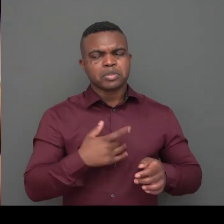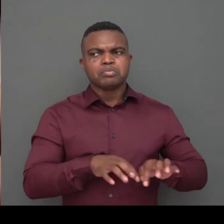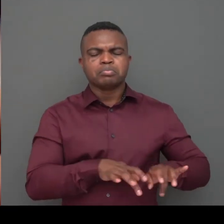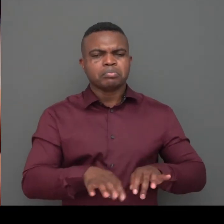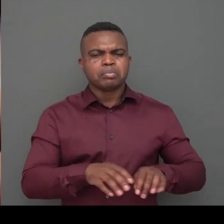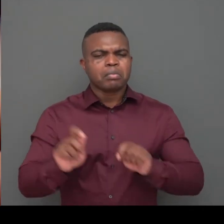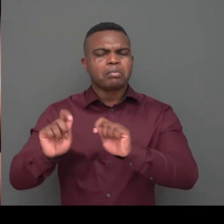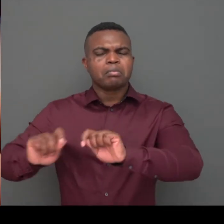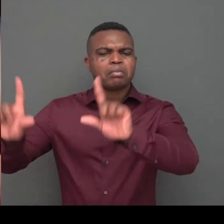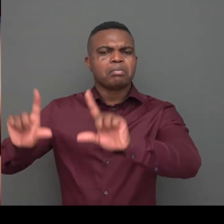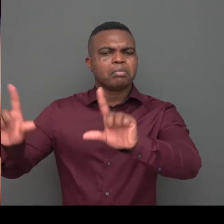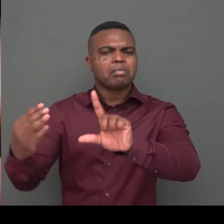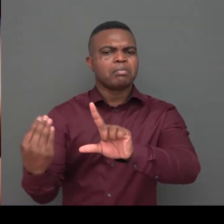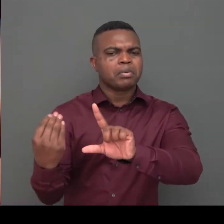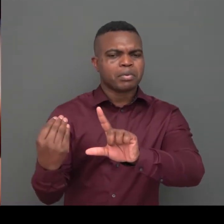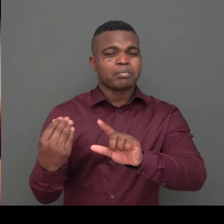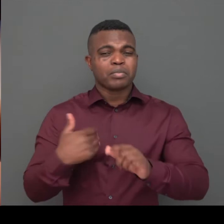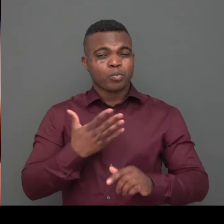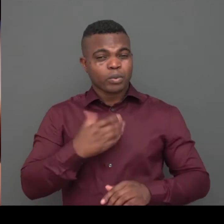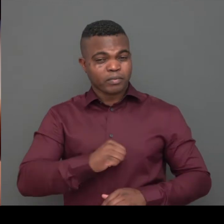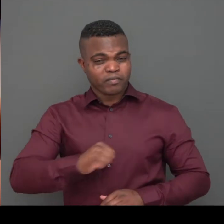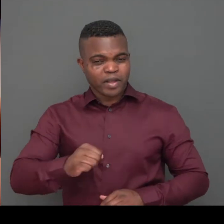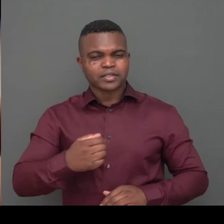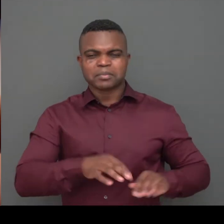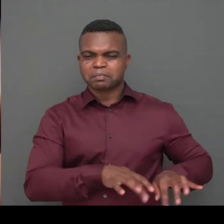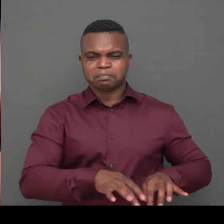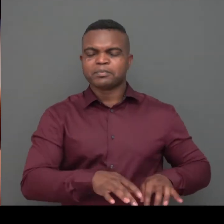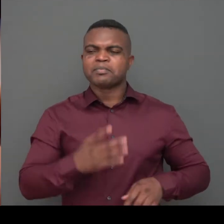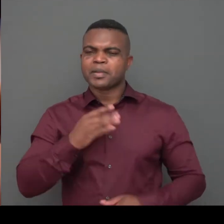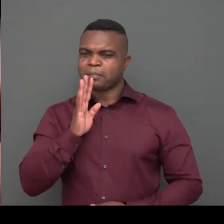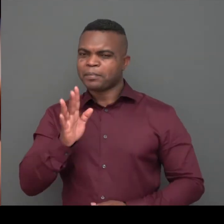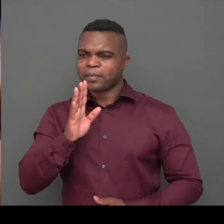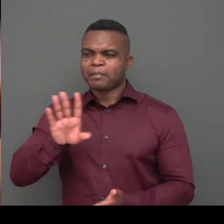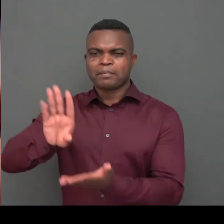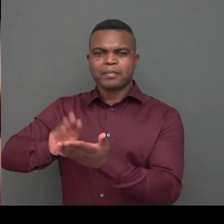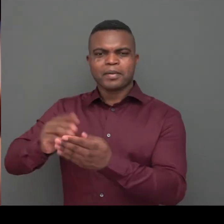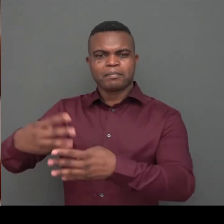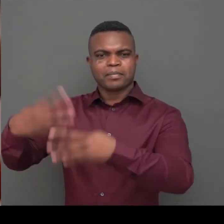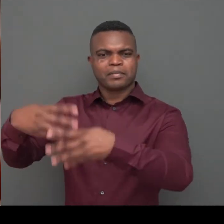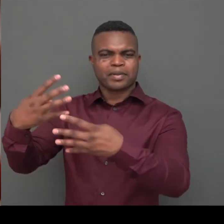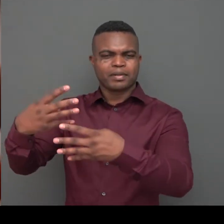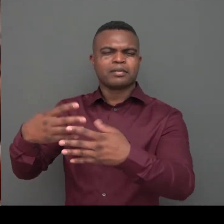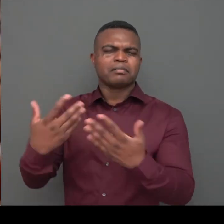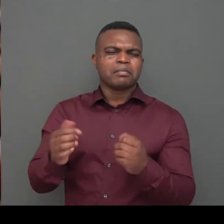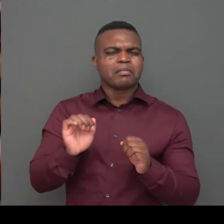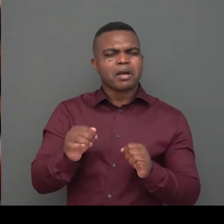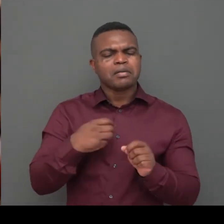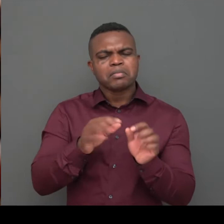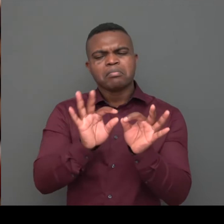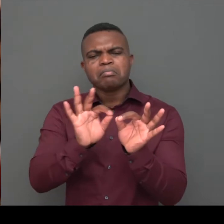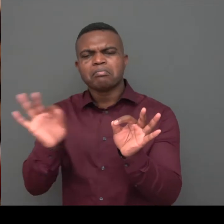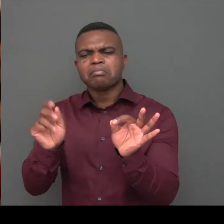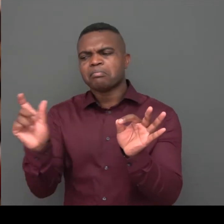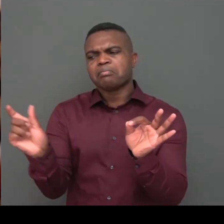written myself. But if I want to be faster, I can do the same with speech synthesis instead. I can also add some text where I want